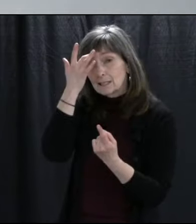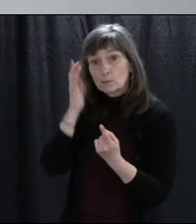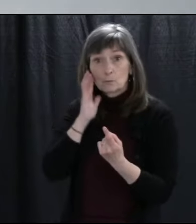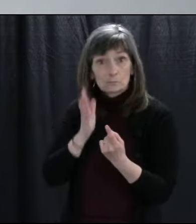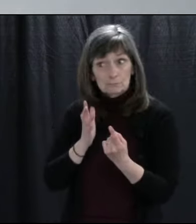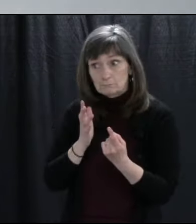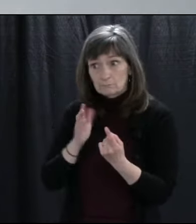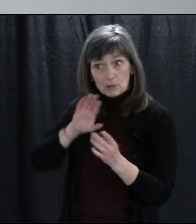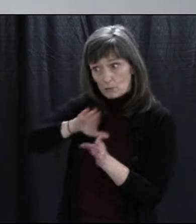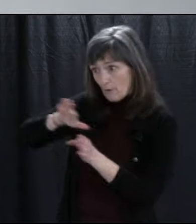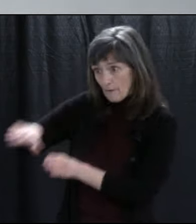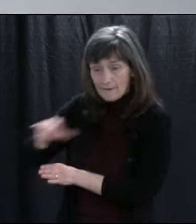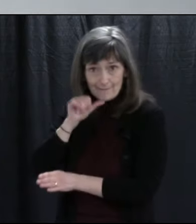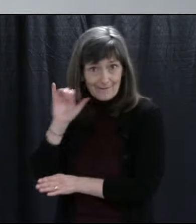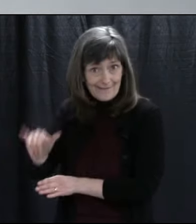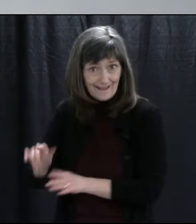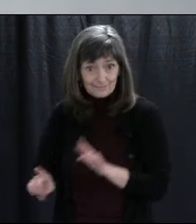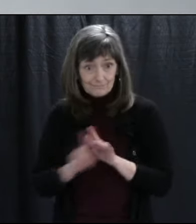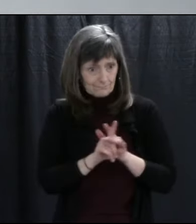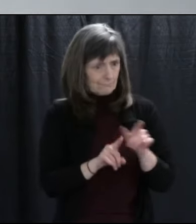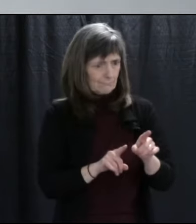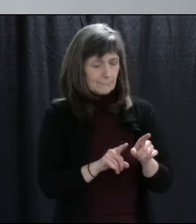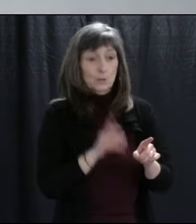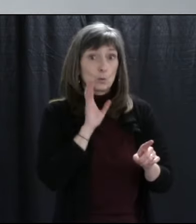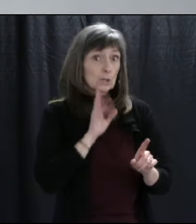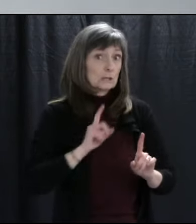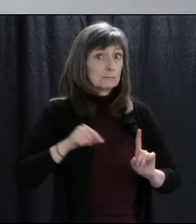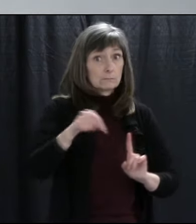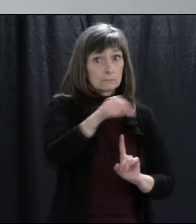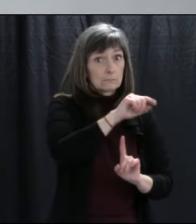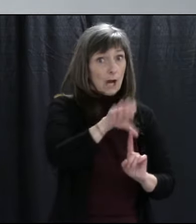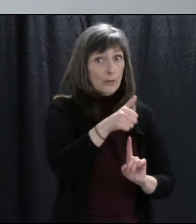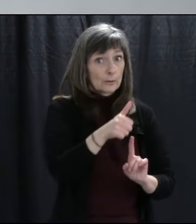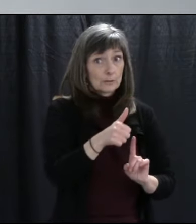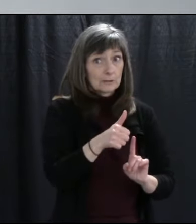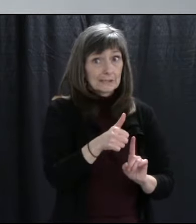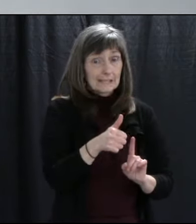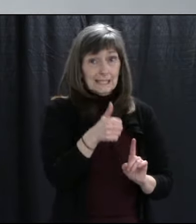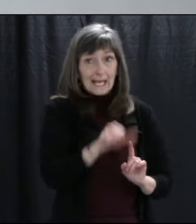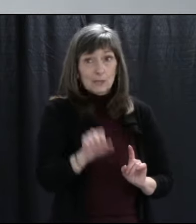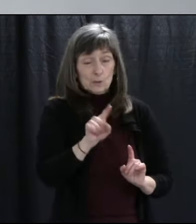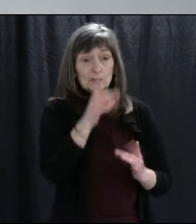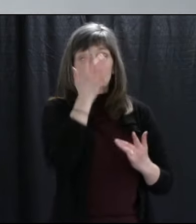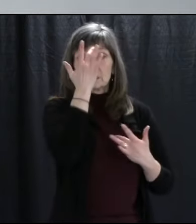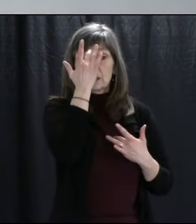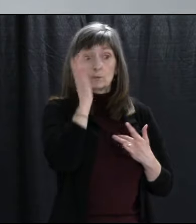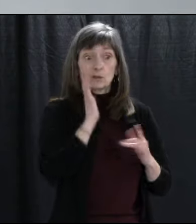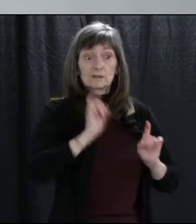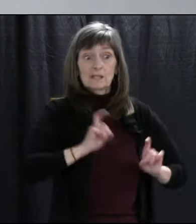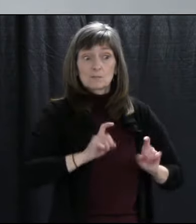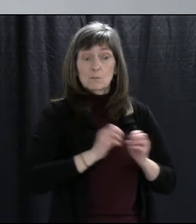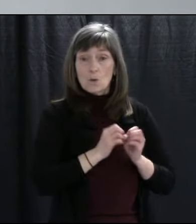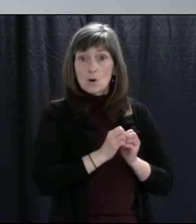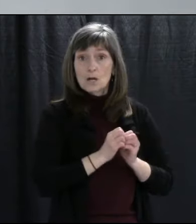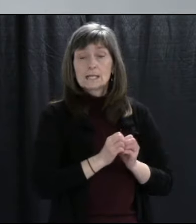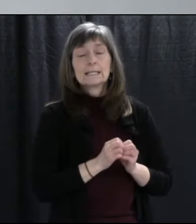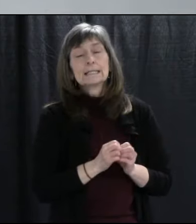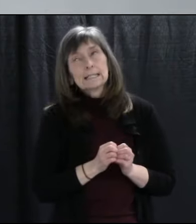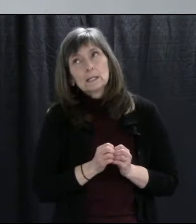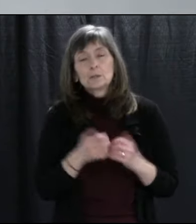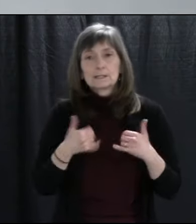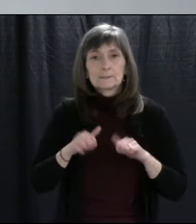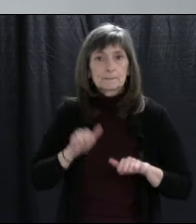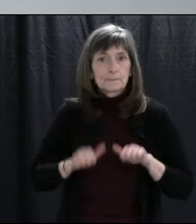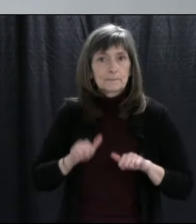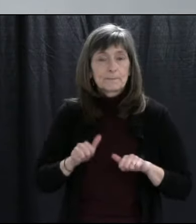questions that we are addressing and readdressing every day. Right now, we are certainly testing anyone